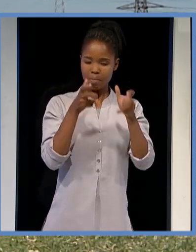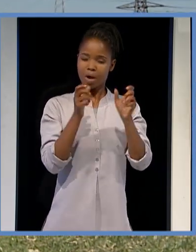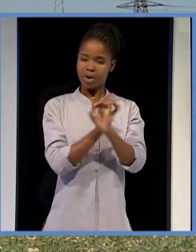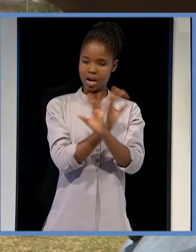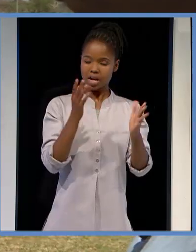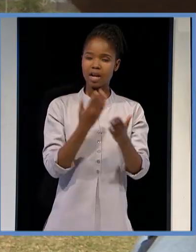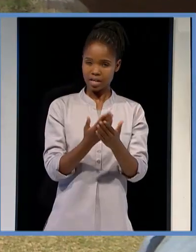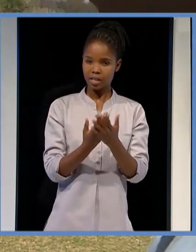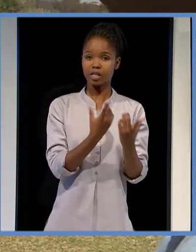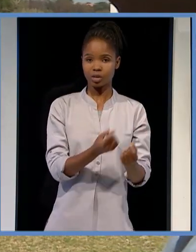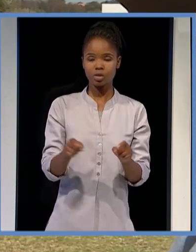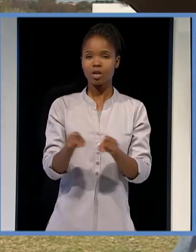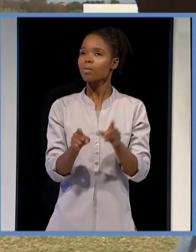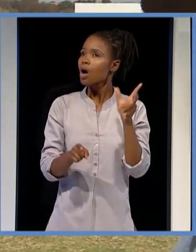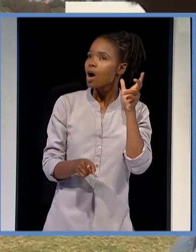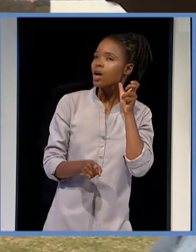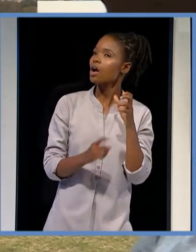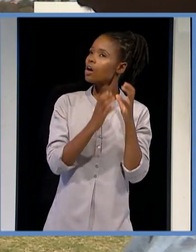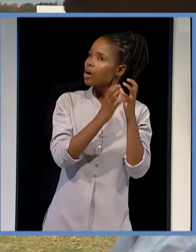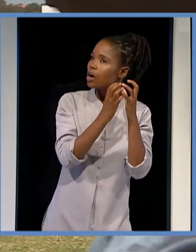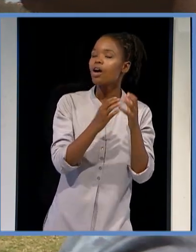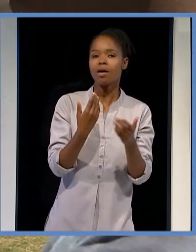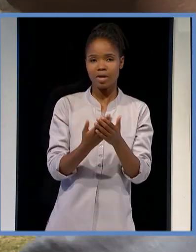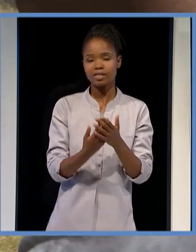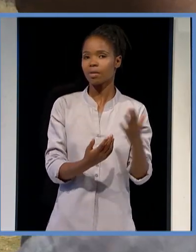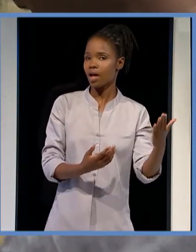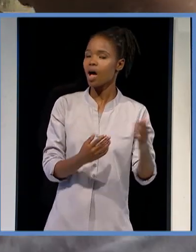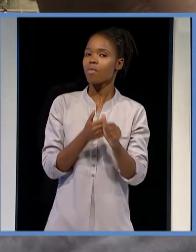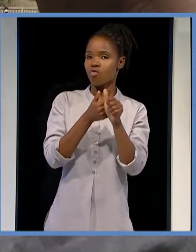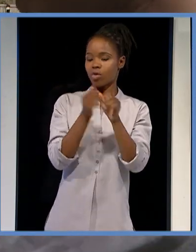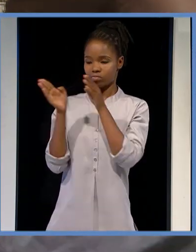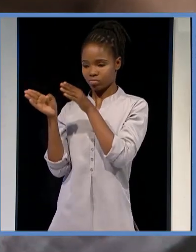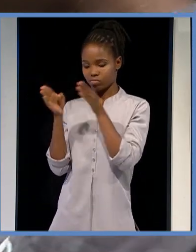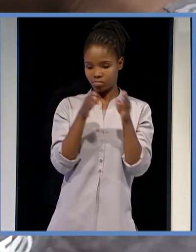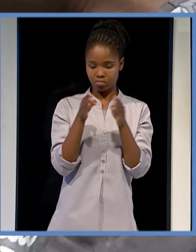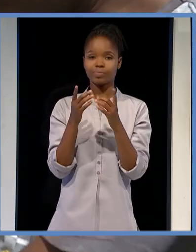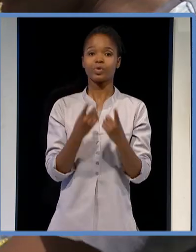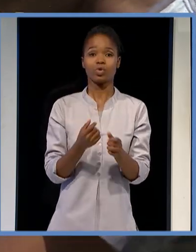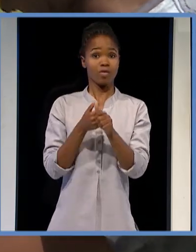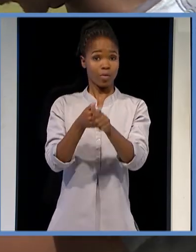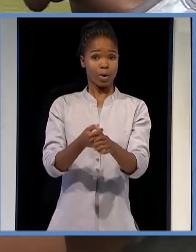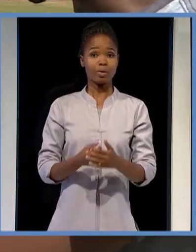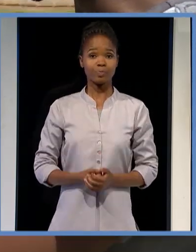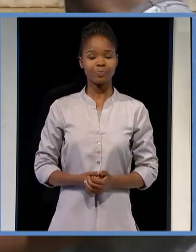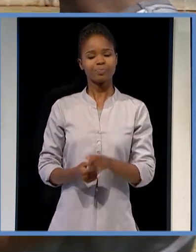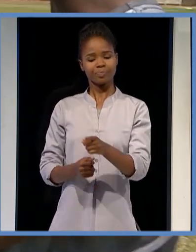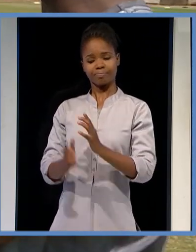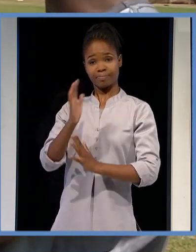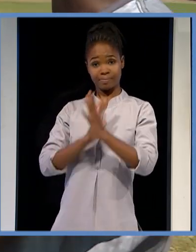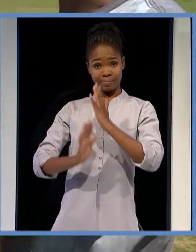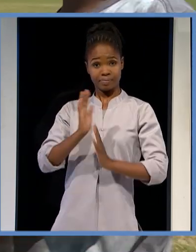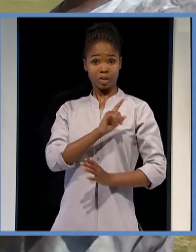becomes their stump. So you can hear where the stumps are and just follow it on to the stumps. Now, tell us something that we don't know